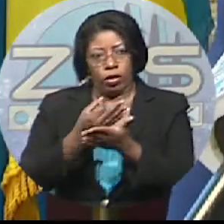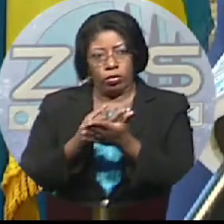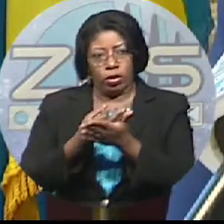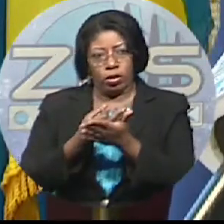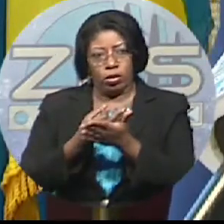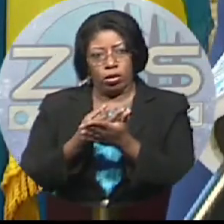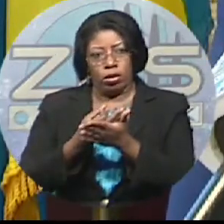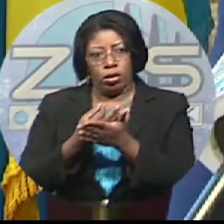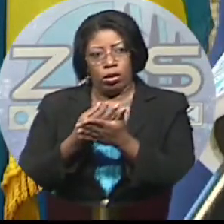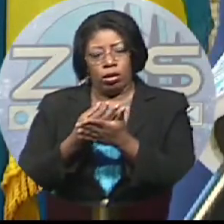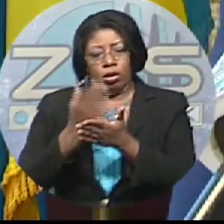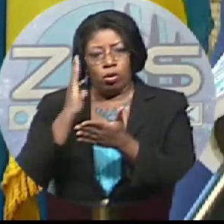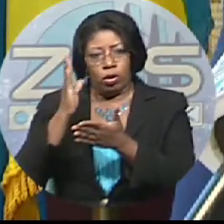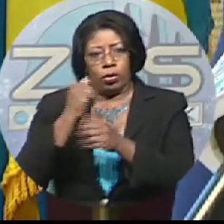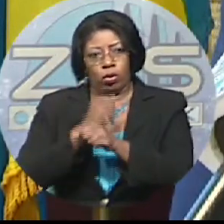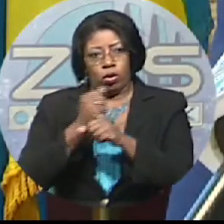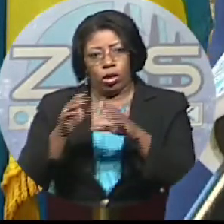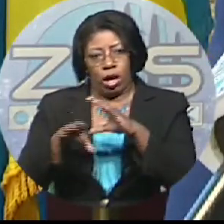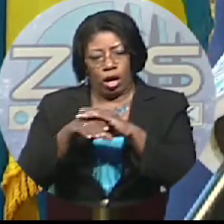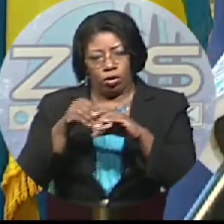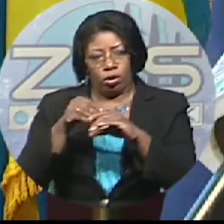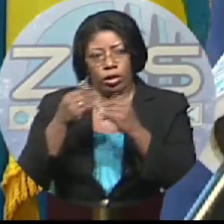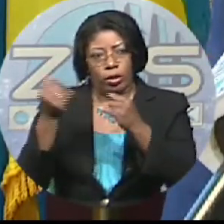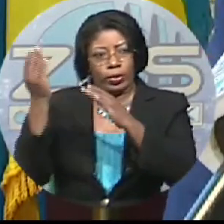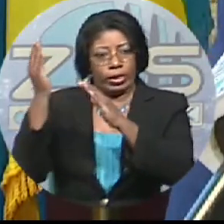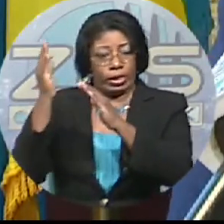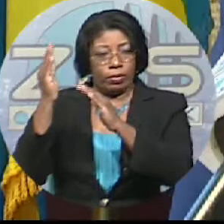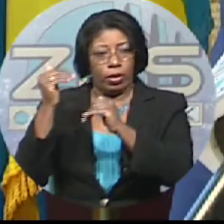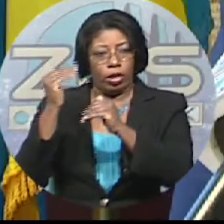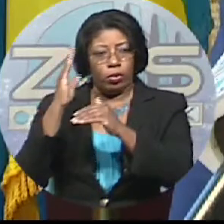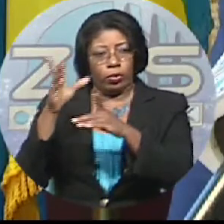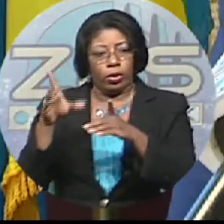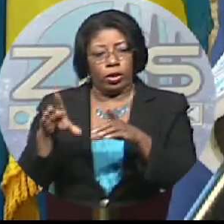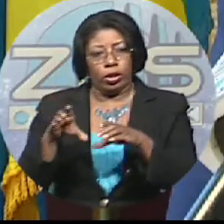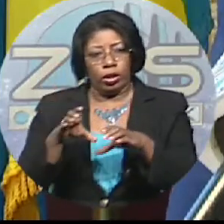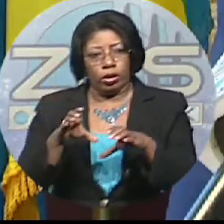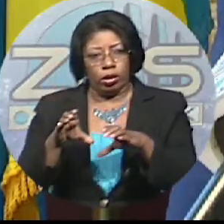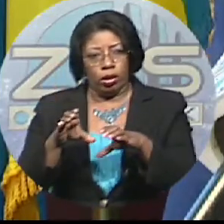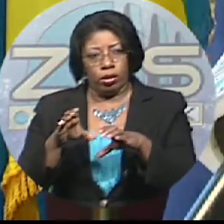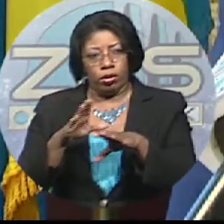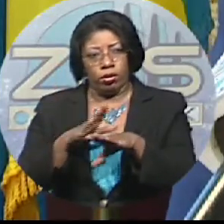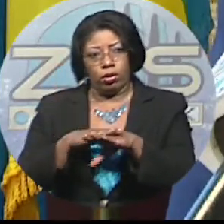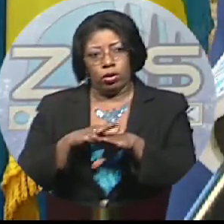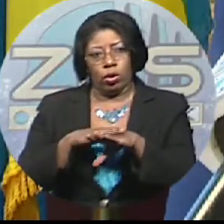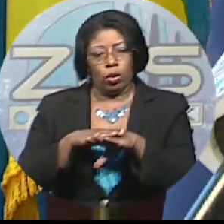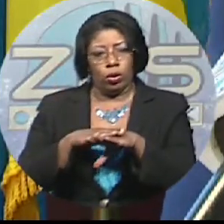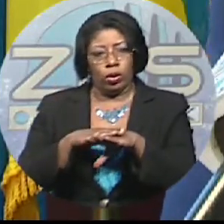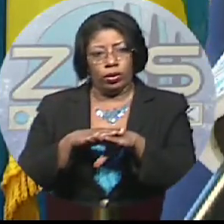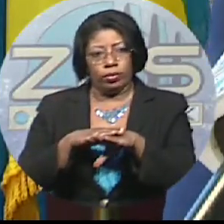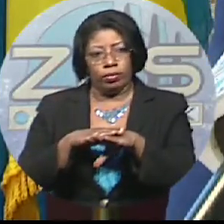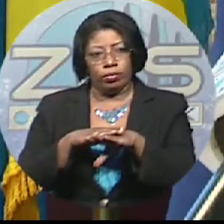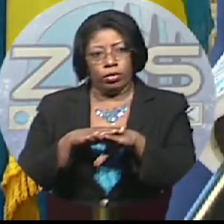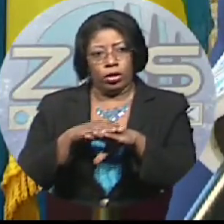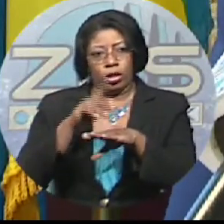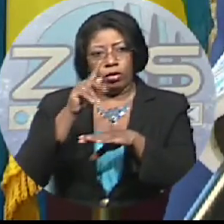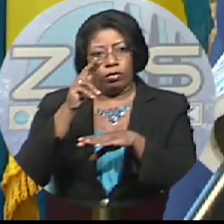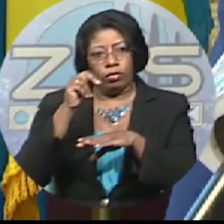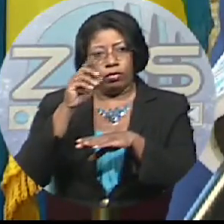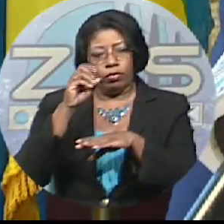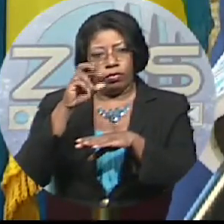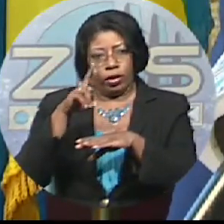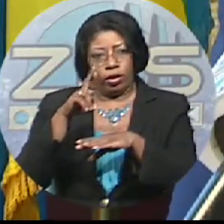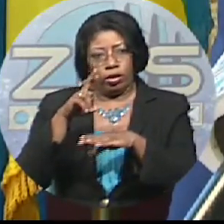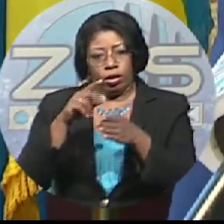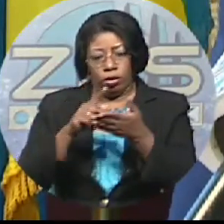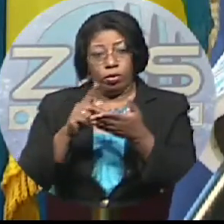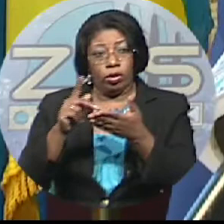will be worked out, but it's anticipated that will be done on a vendor purchase type arrangement. That is what